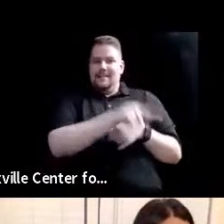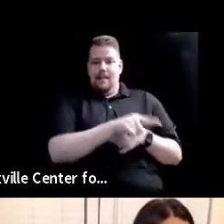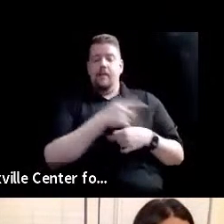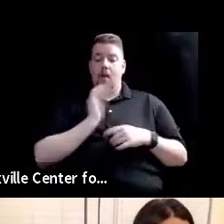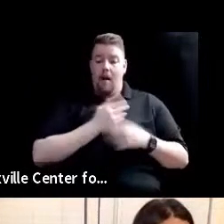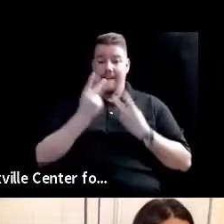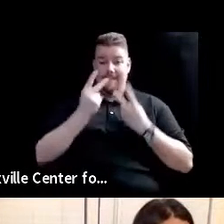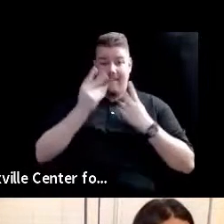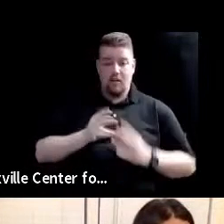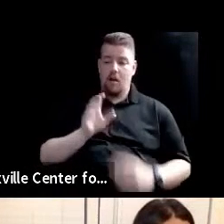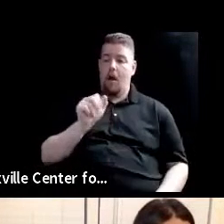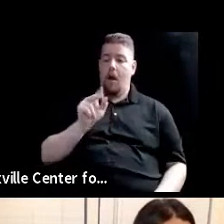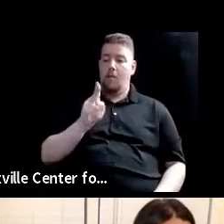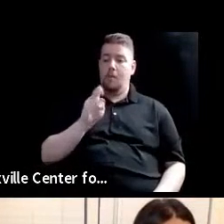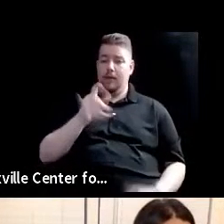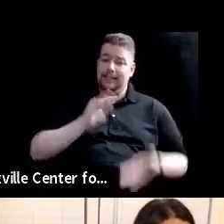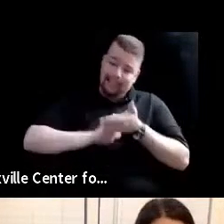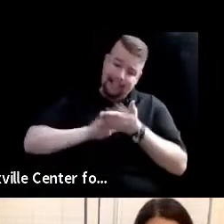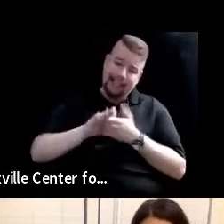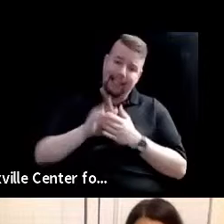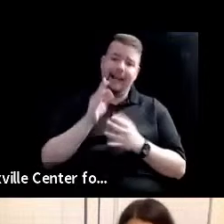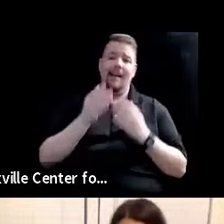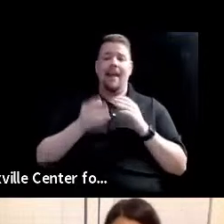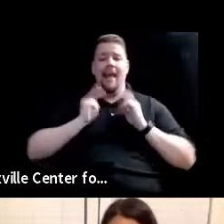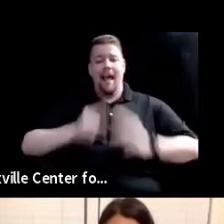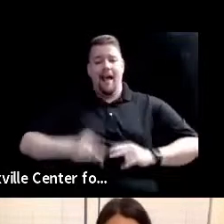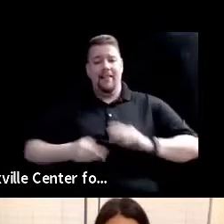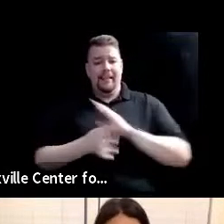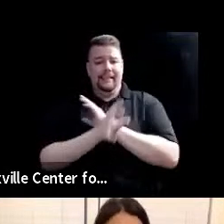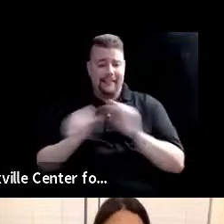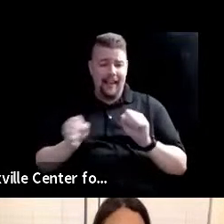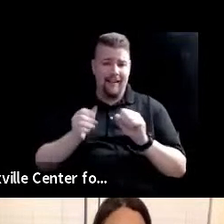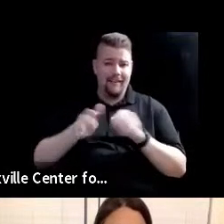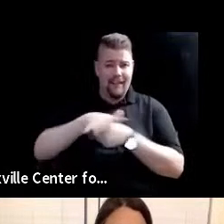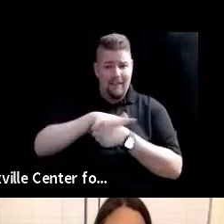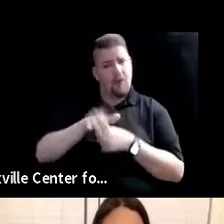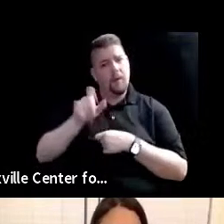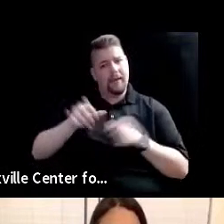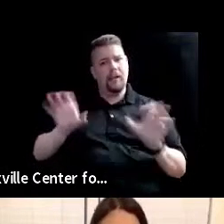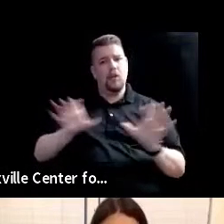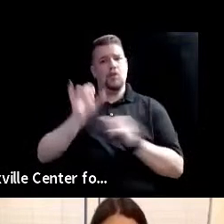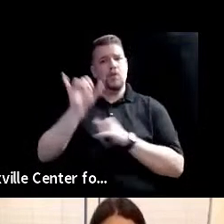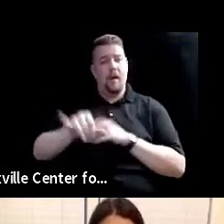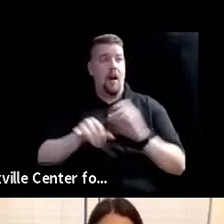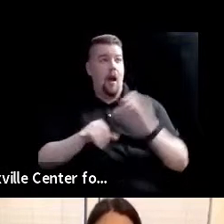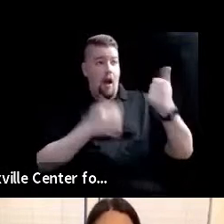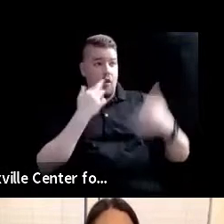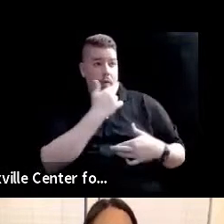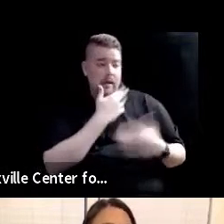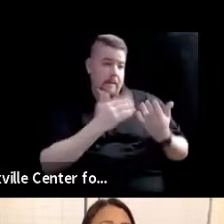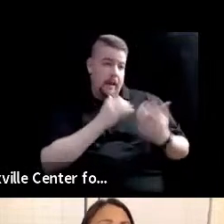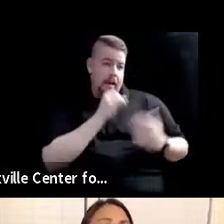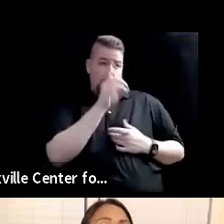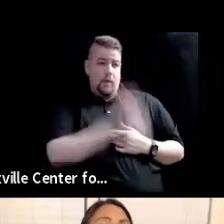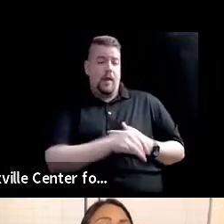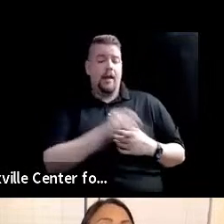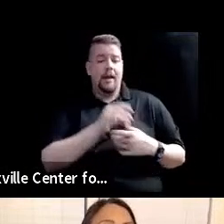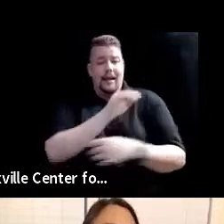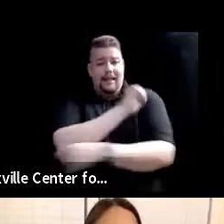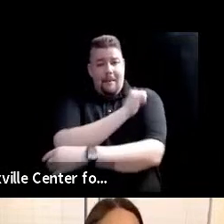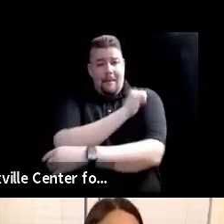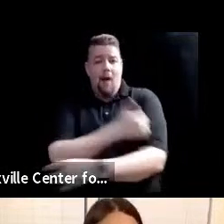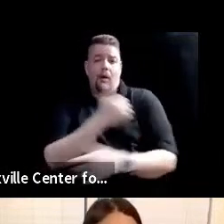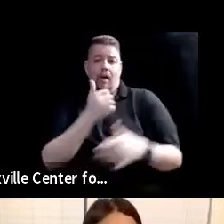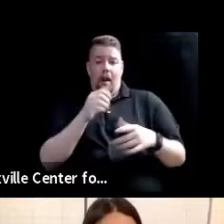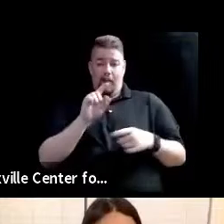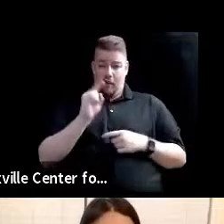to operate a clean, healthy, safe environment, and that's what we to do. Other operators may not, the power of the dollar may